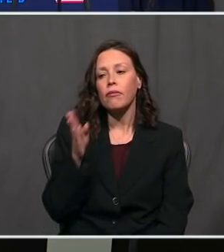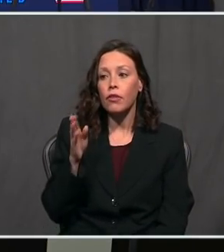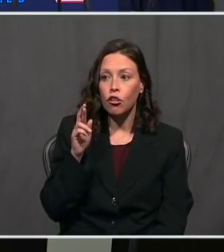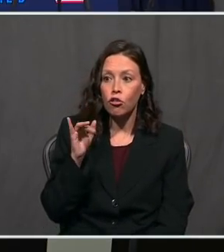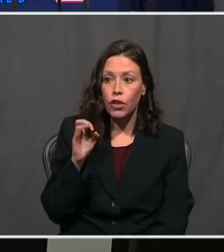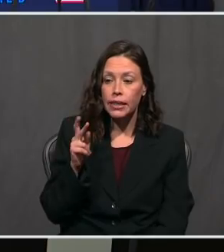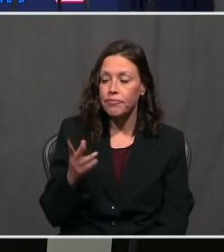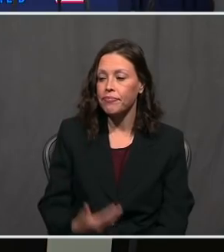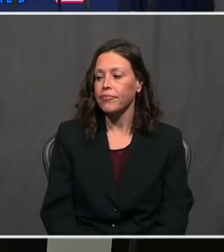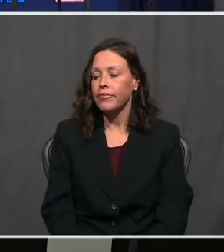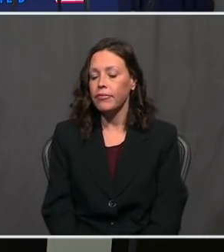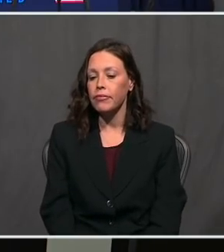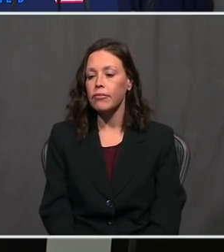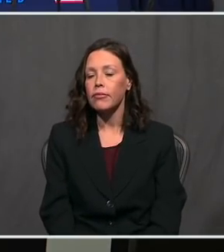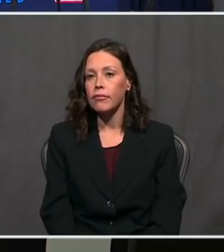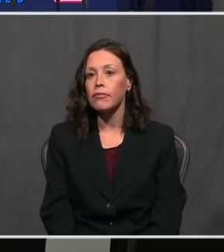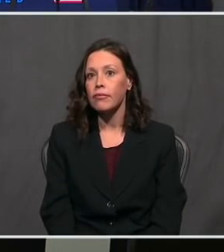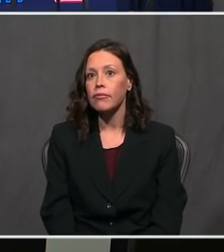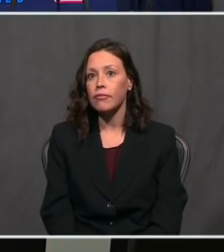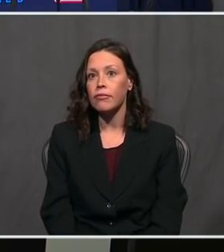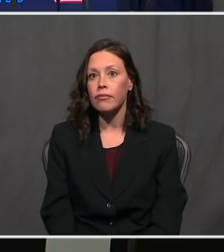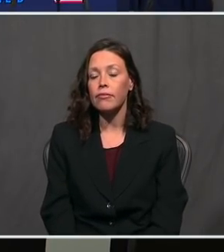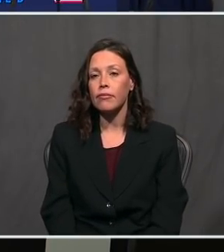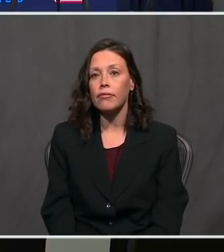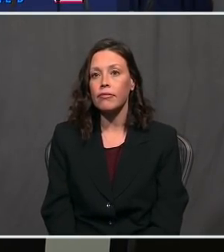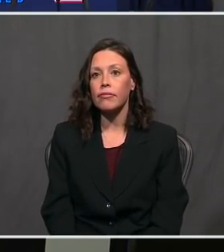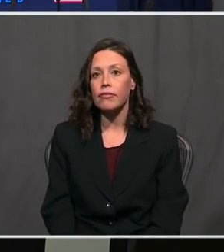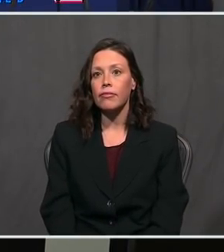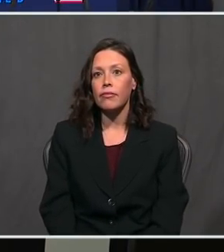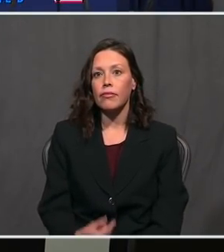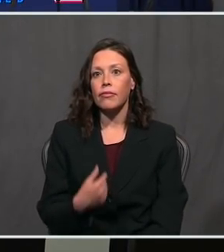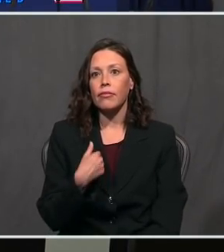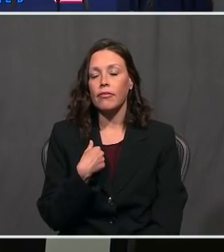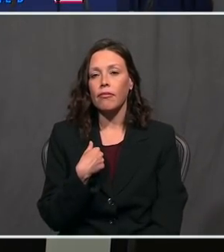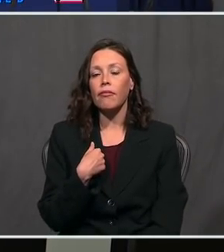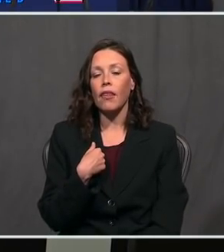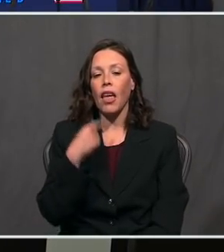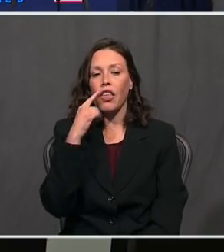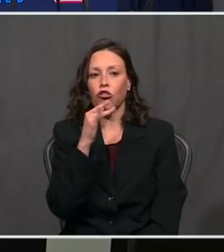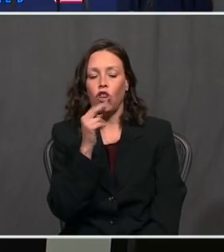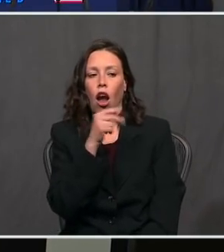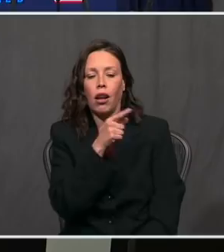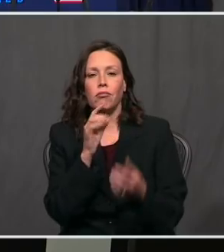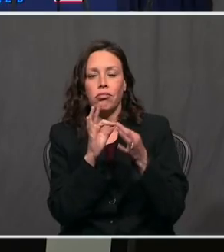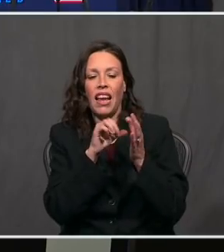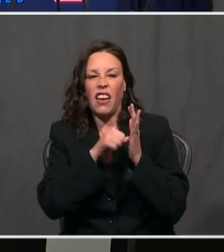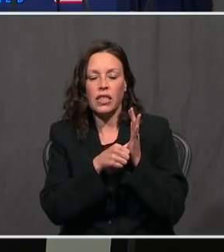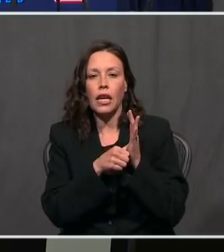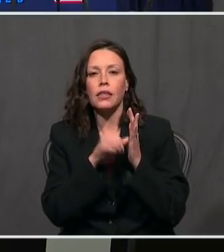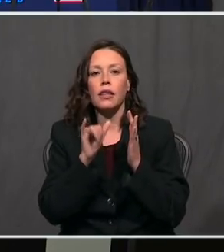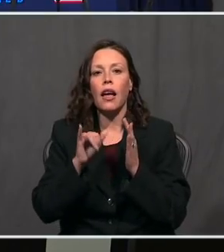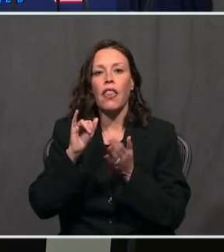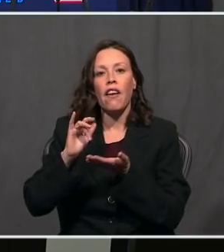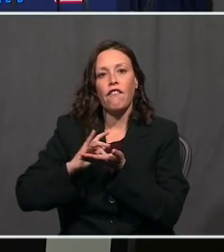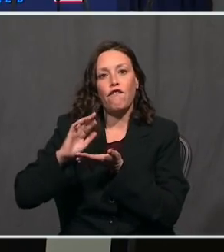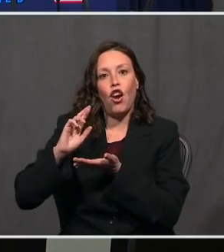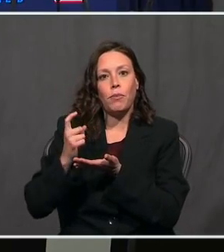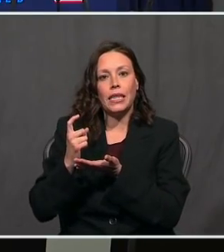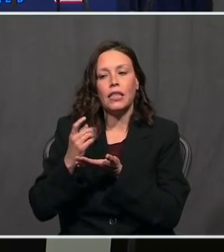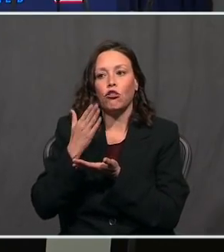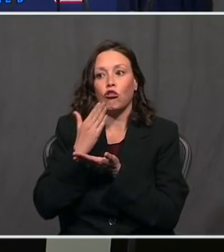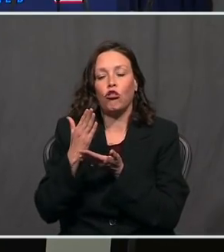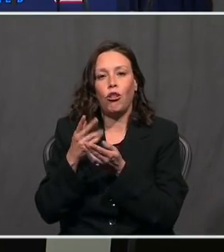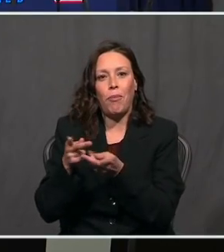side? Yeah, you know, I don't want to repeat a lot of what you did, but I think what John really emphasizes is the fact that pharmacy is really well